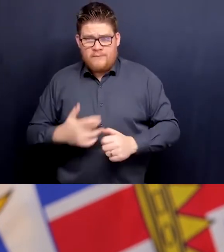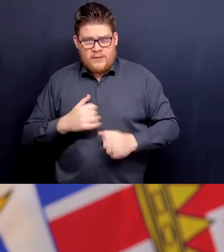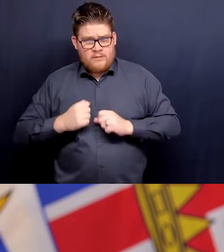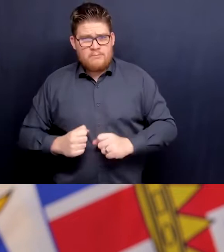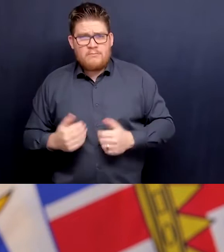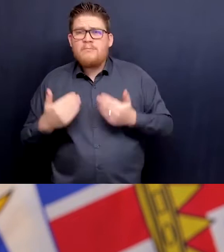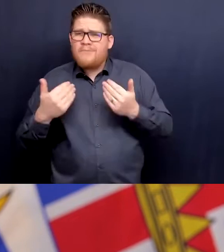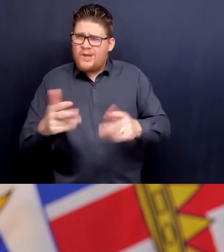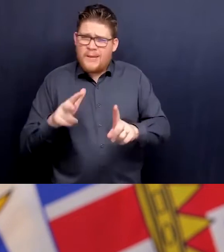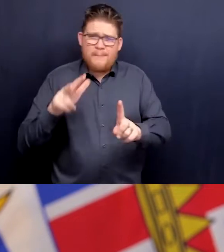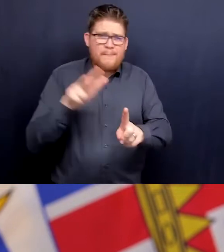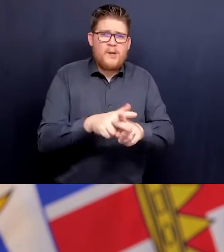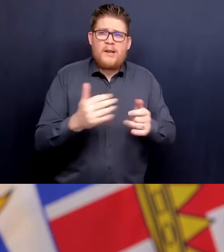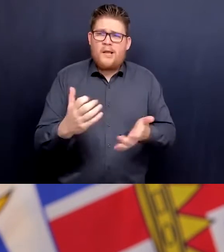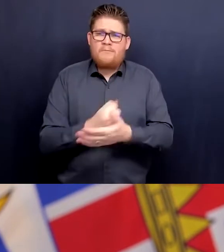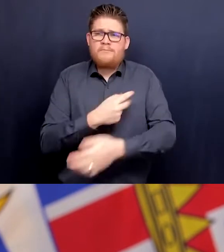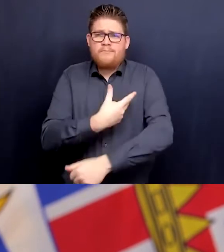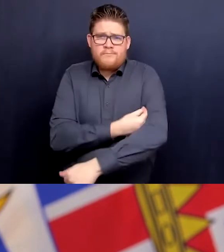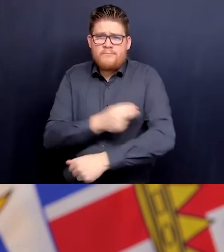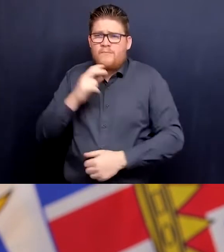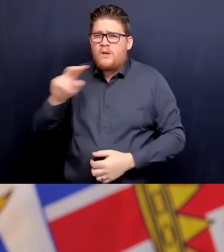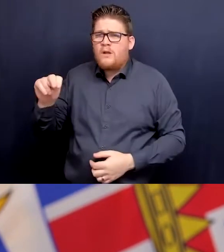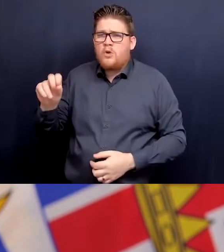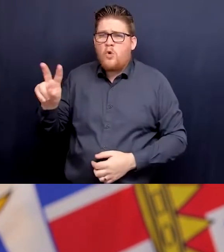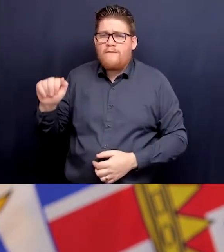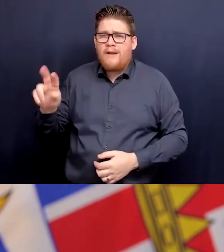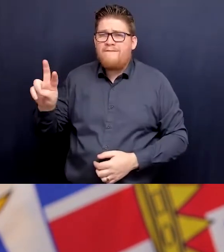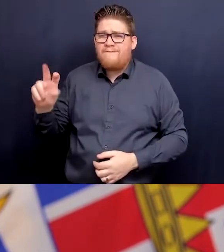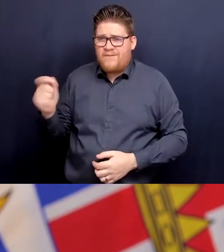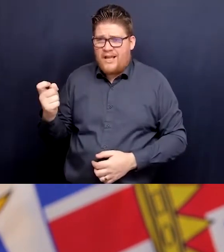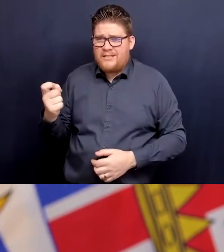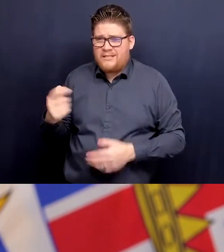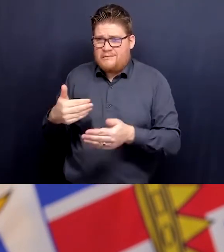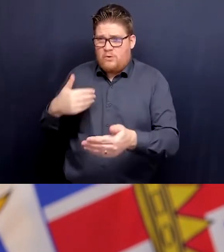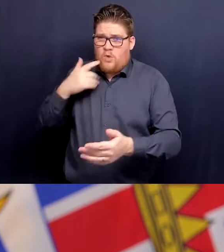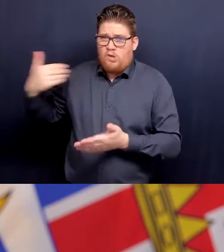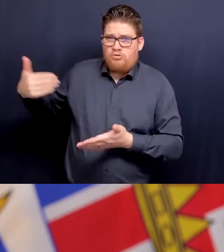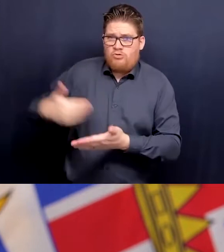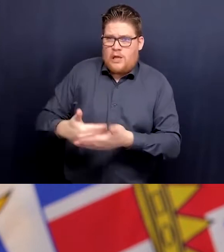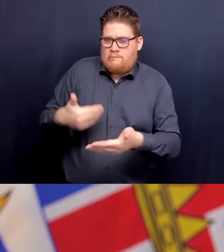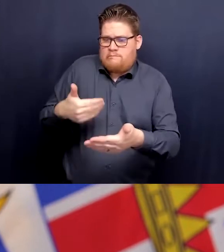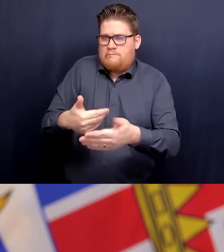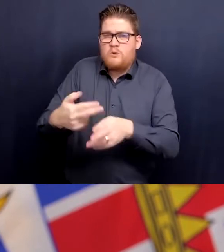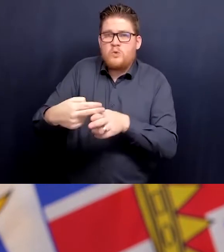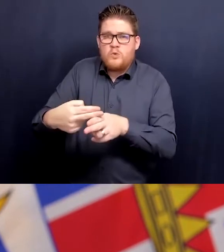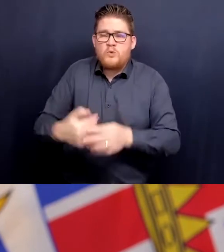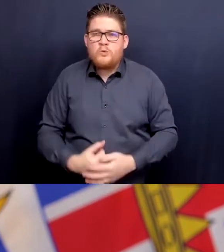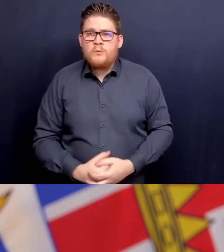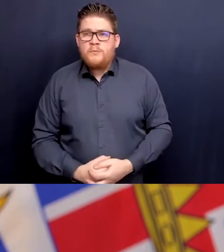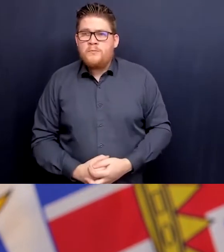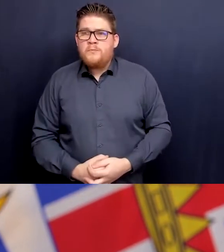of Novavax. It should be in the next few weeks. I will commit to the one part that we have been working